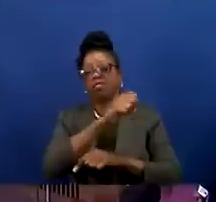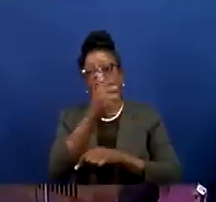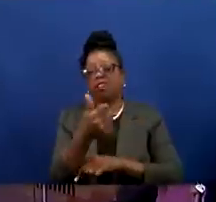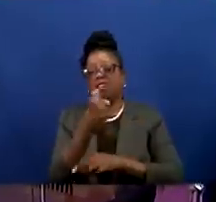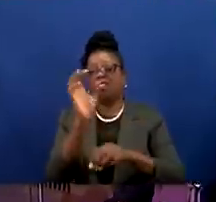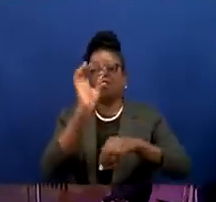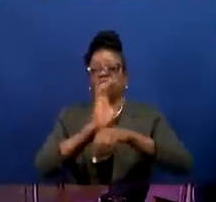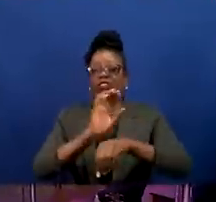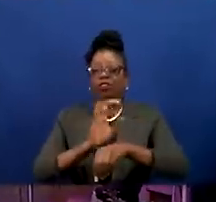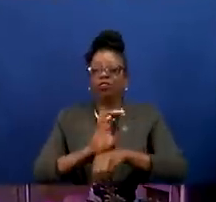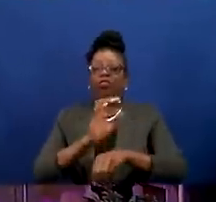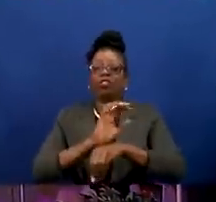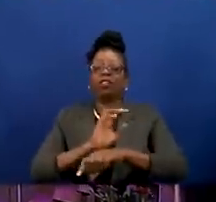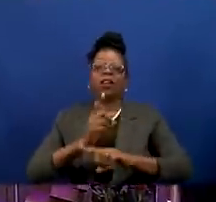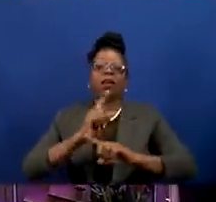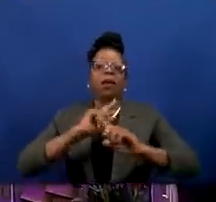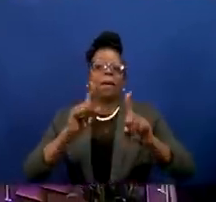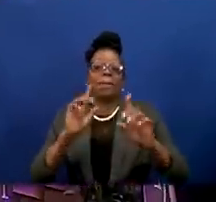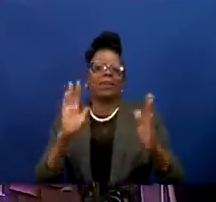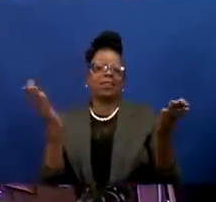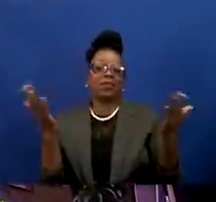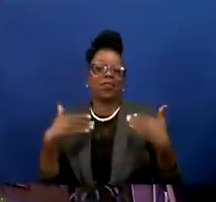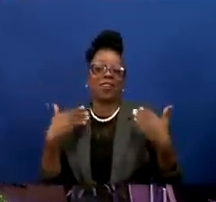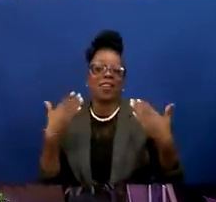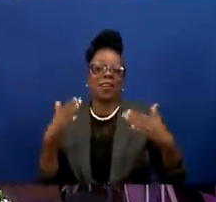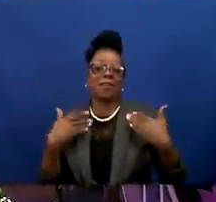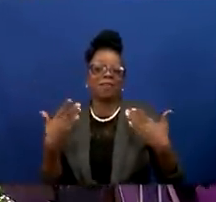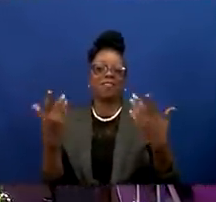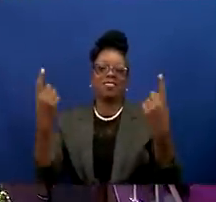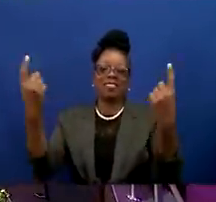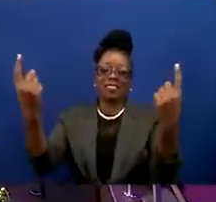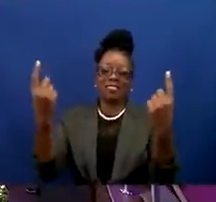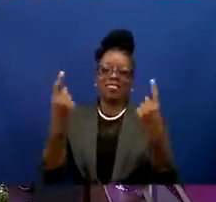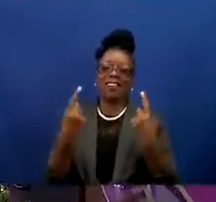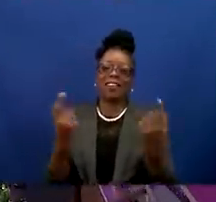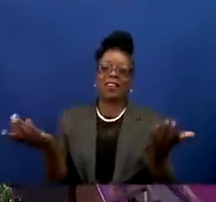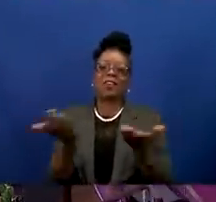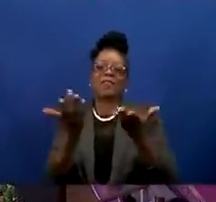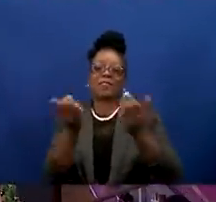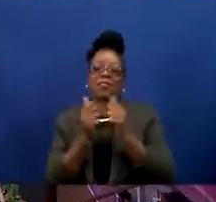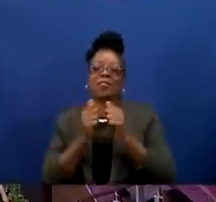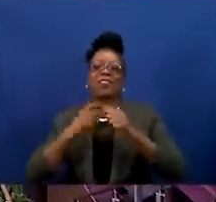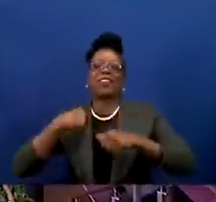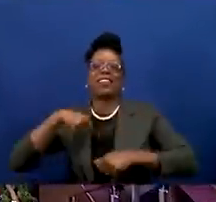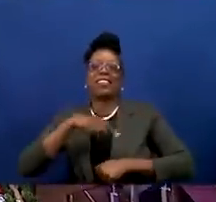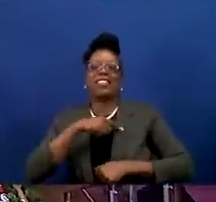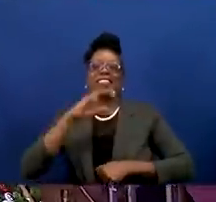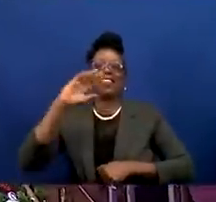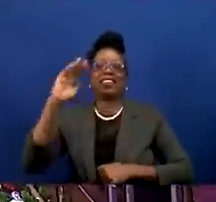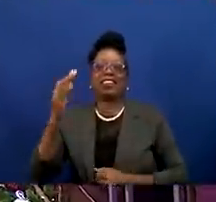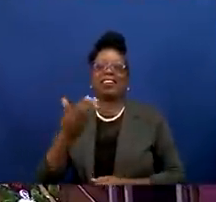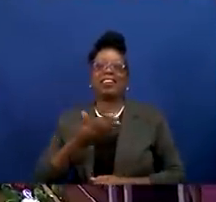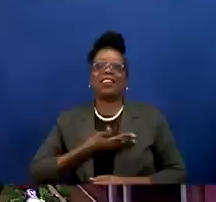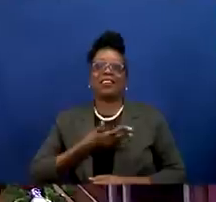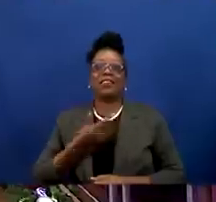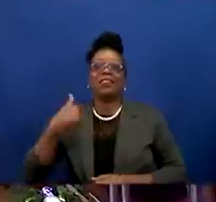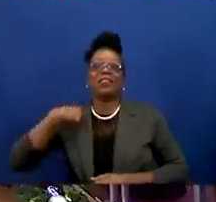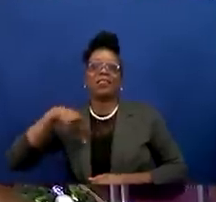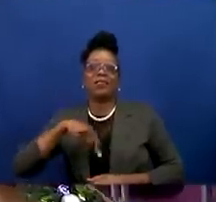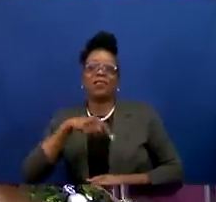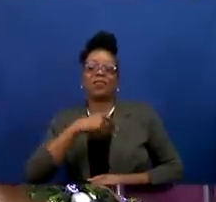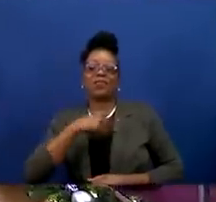Oh, but we're so glad that you came here. And we welcome you,